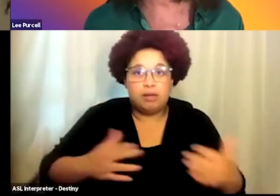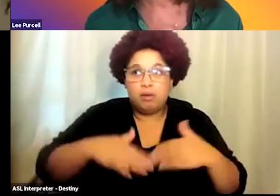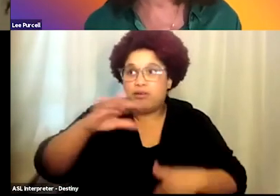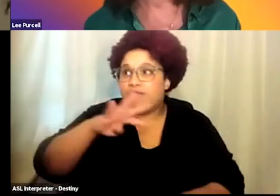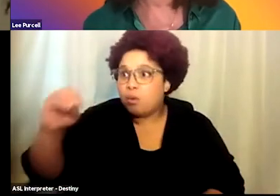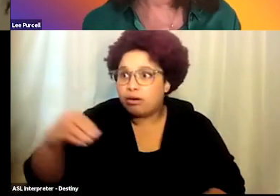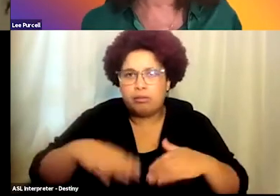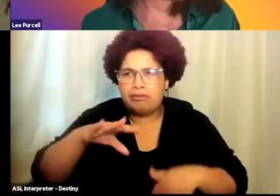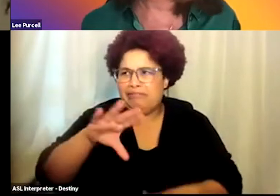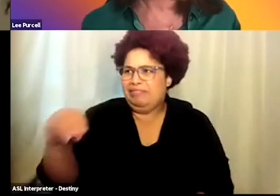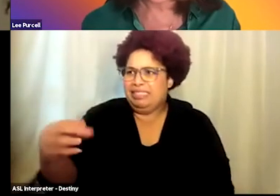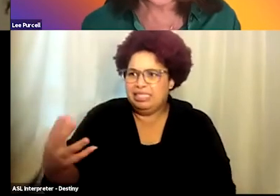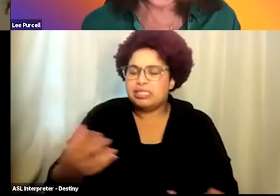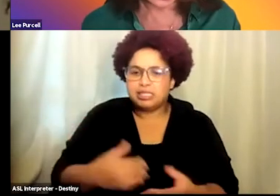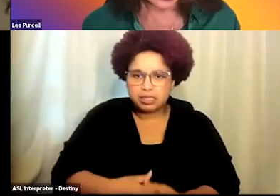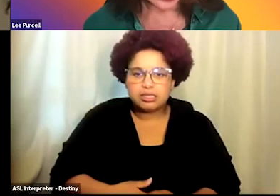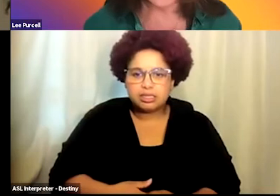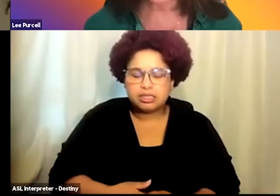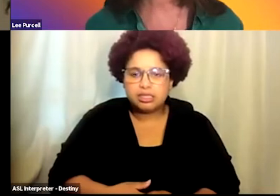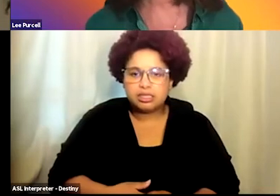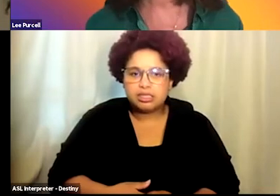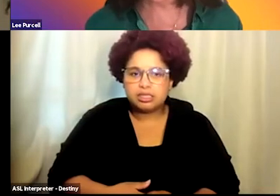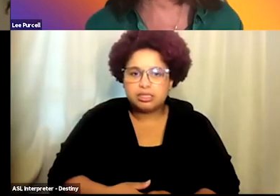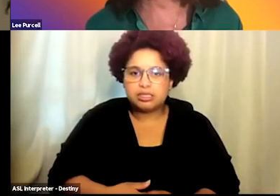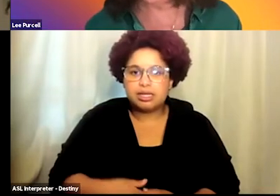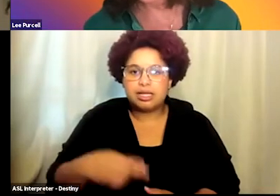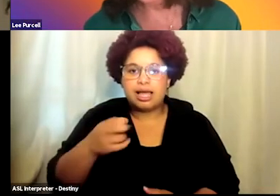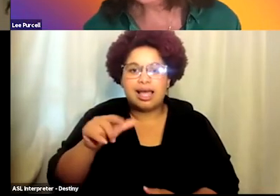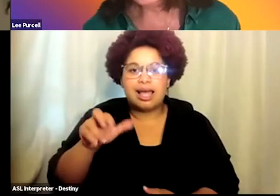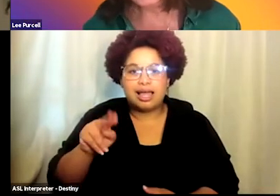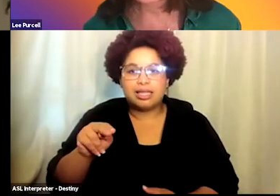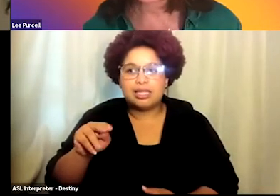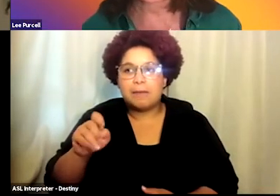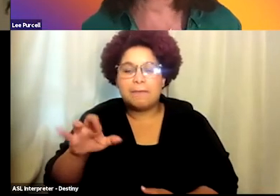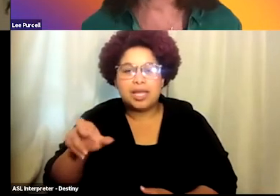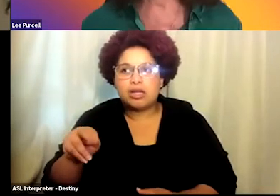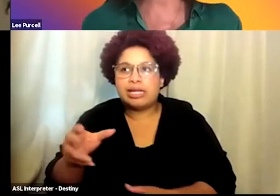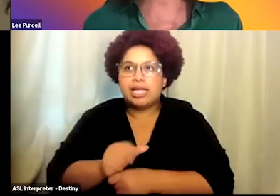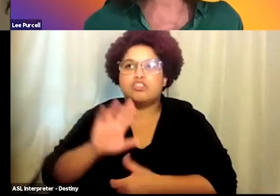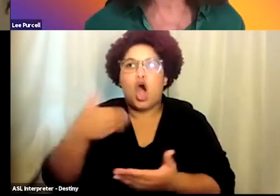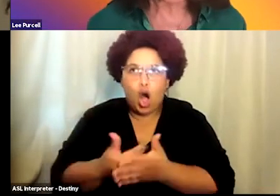40, I'm over 50, I'm over, it's, you know, Helen Mirren has got all the jobs, and